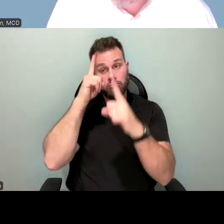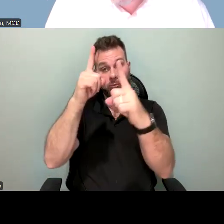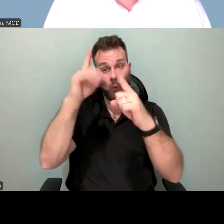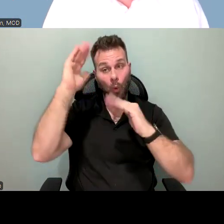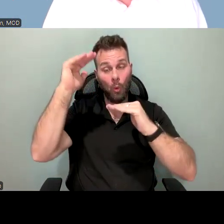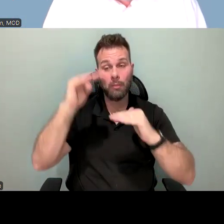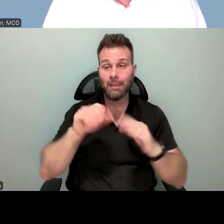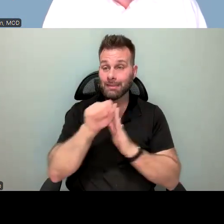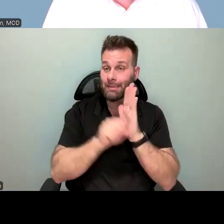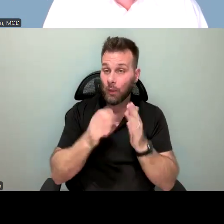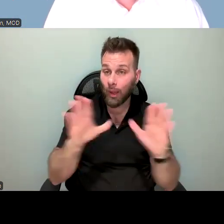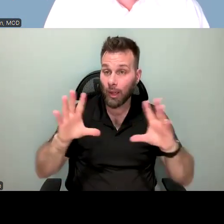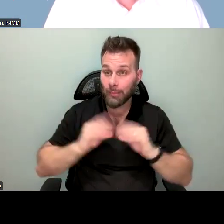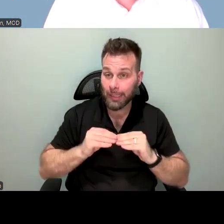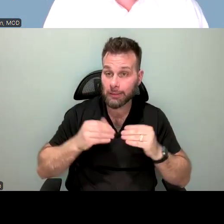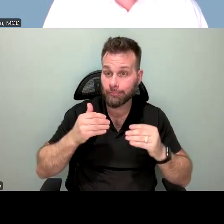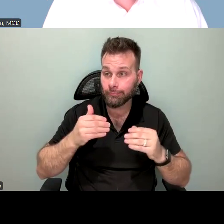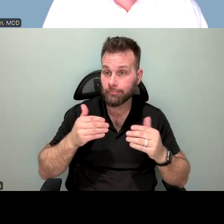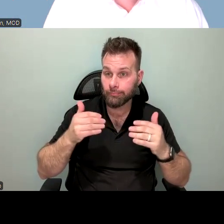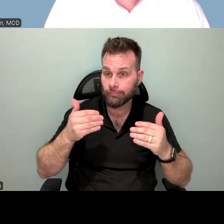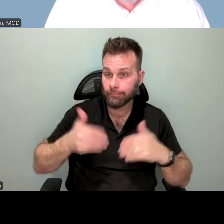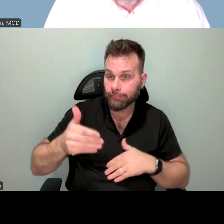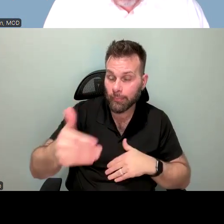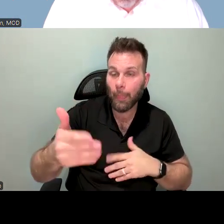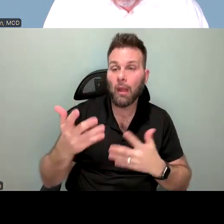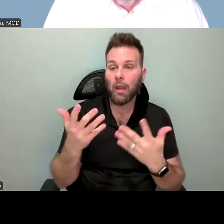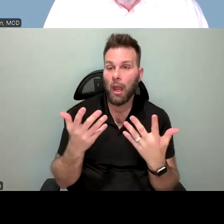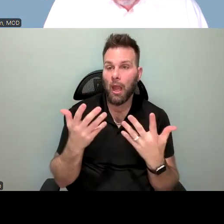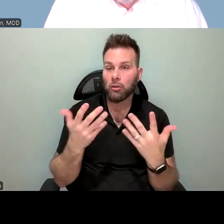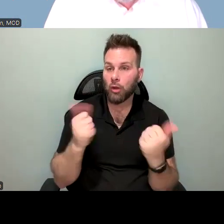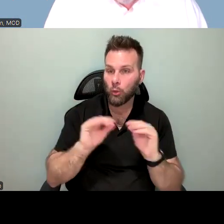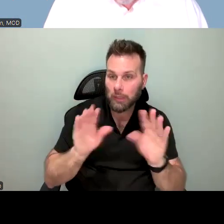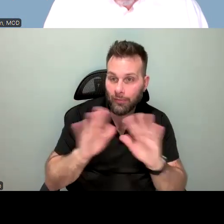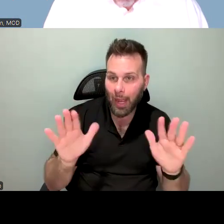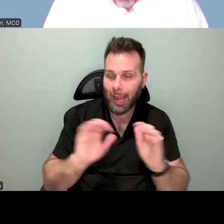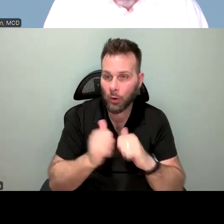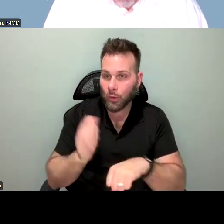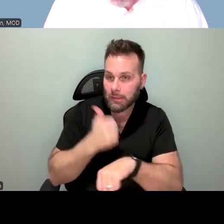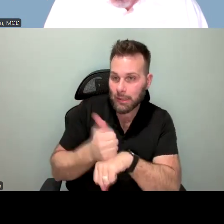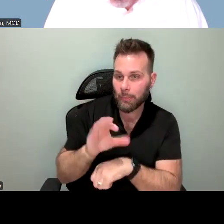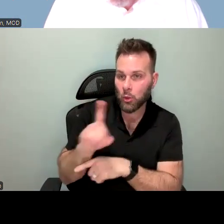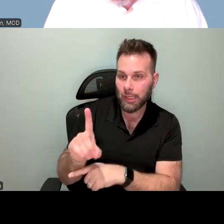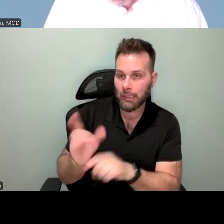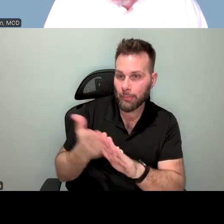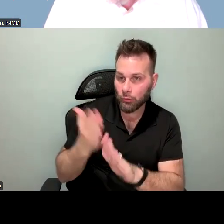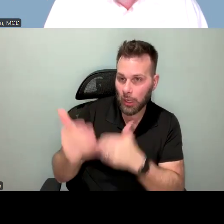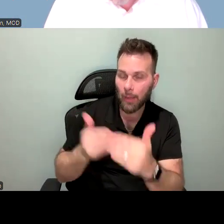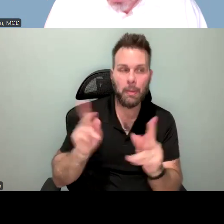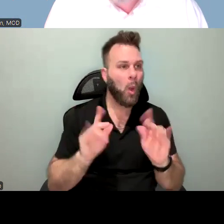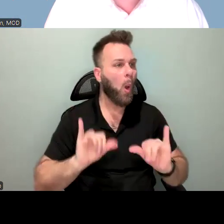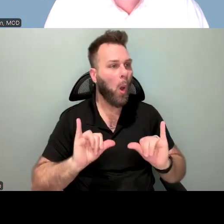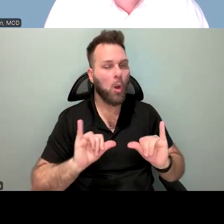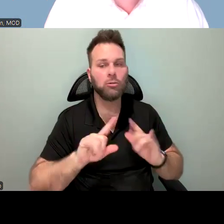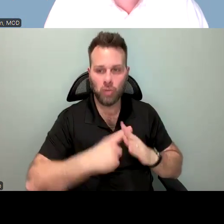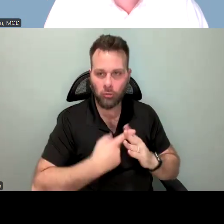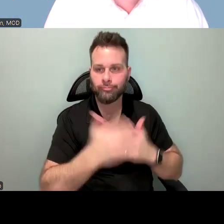statewide meetings and this kind of repush for clarifying how commissions are made and operate. CODs are a